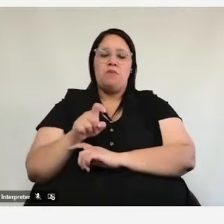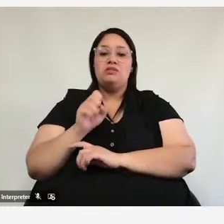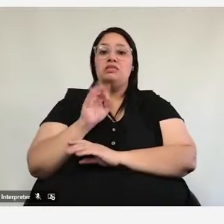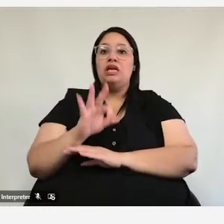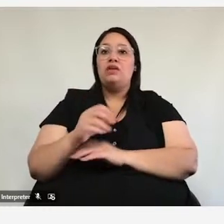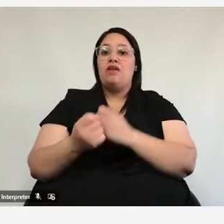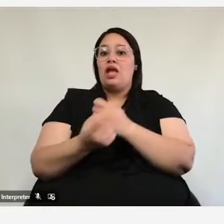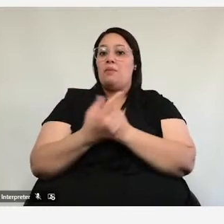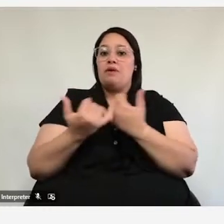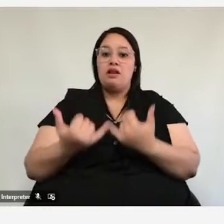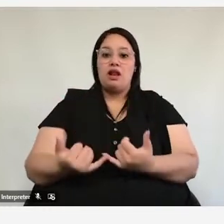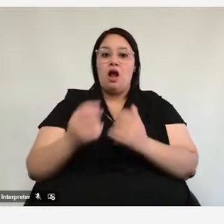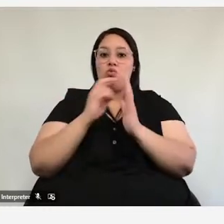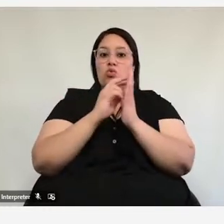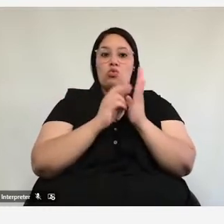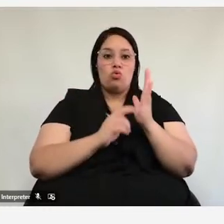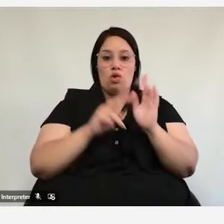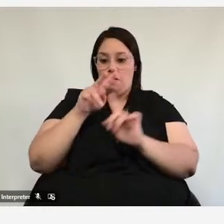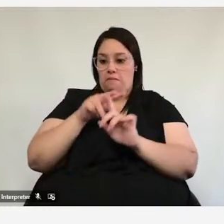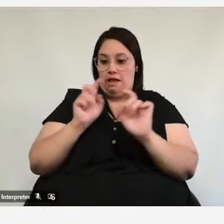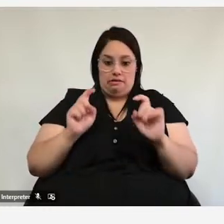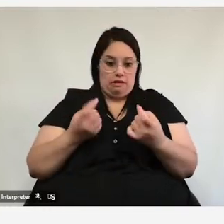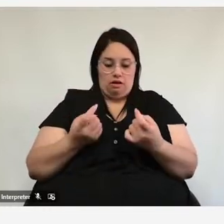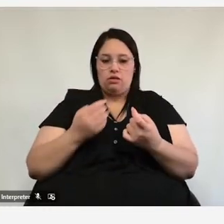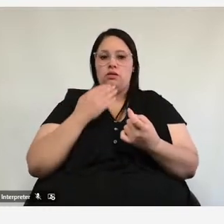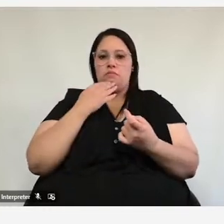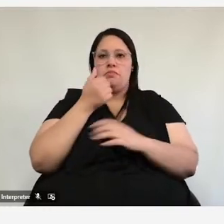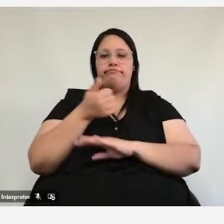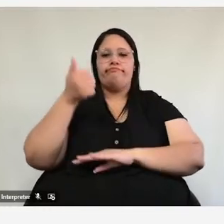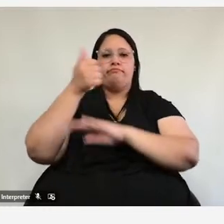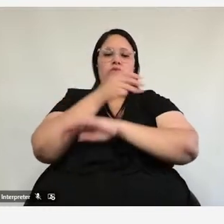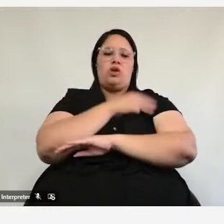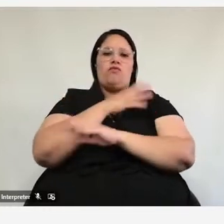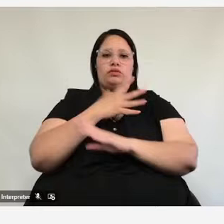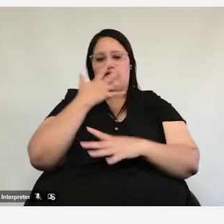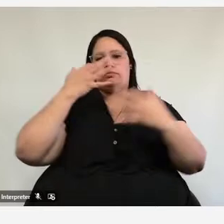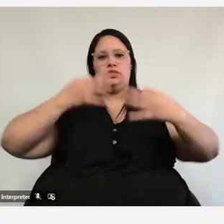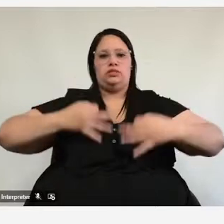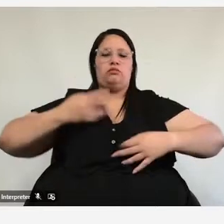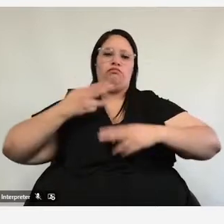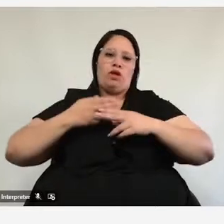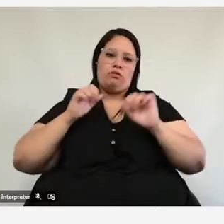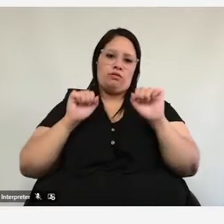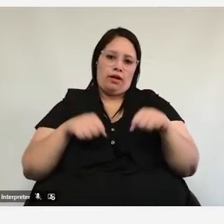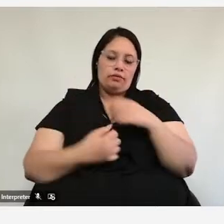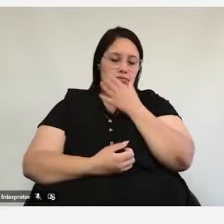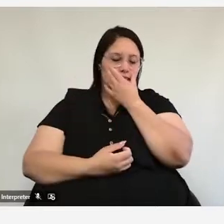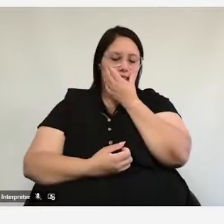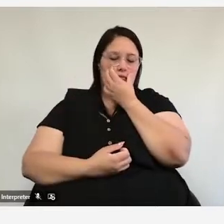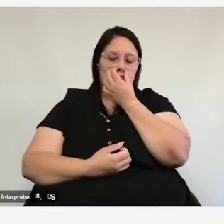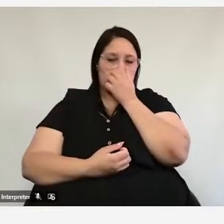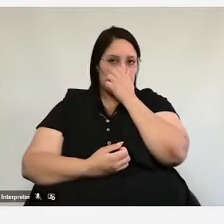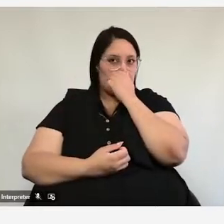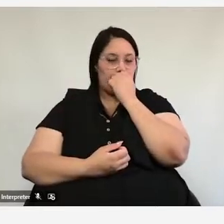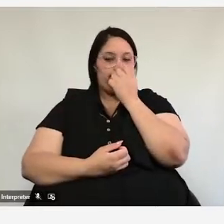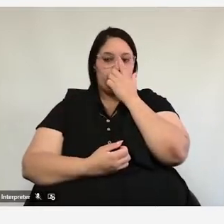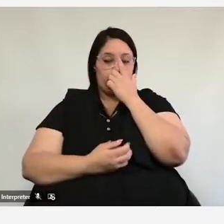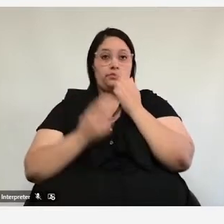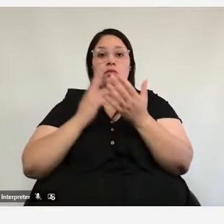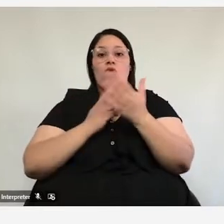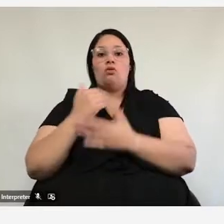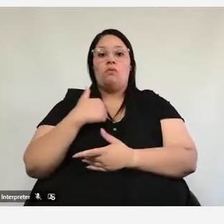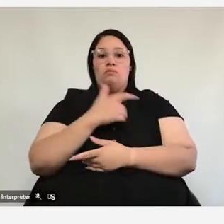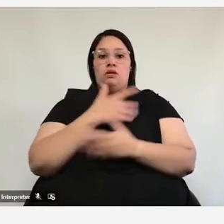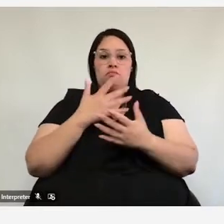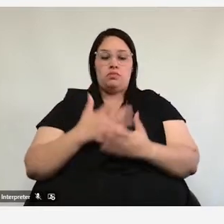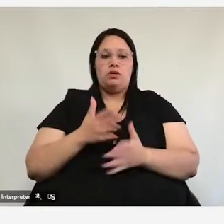instances where these rules cannot be applied, the ruling by the presiding officer is final. Honourable members, you